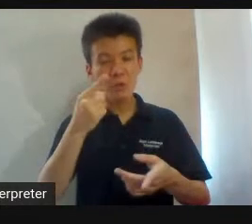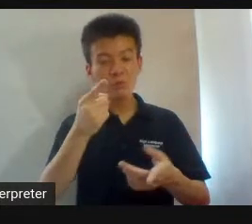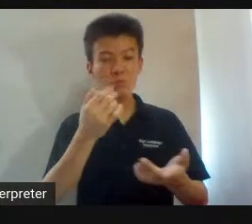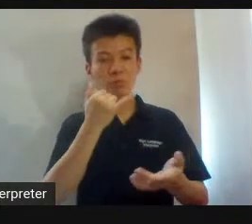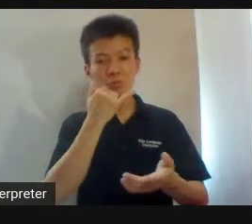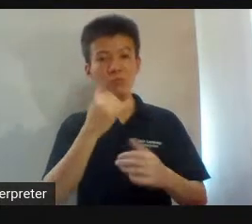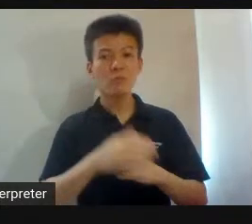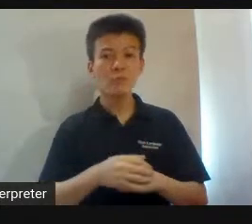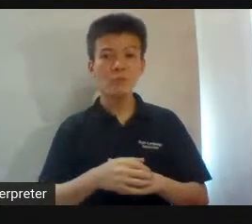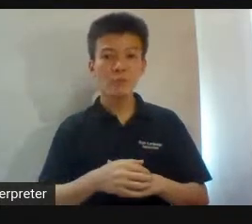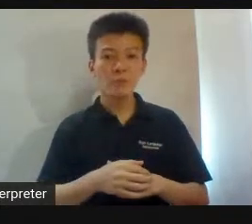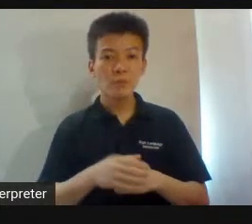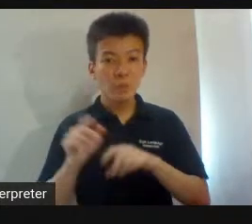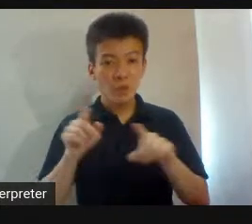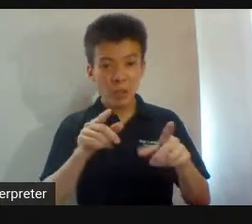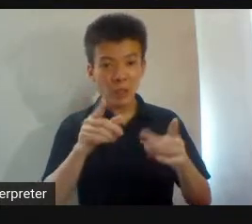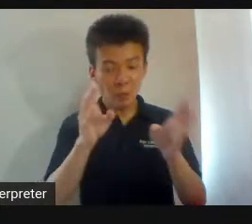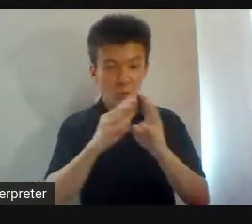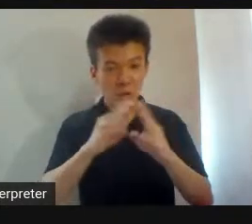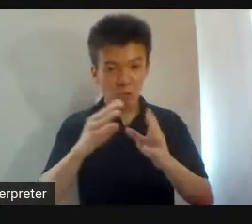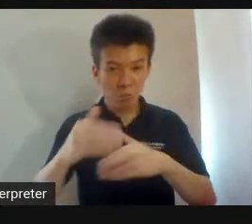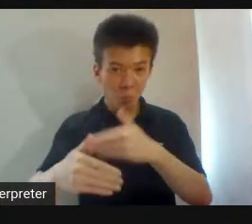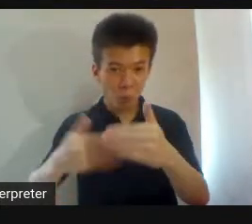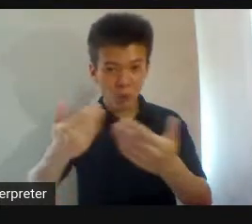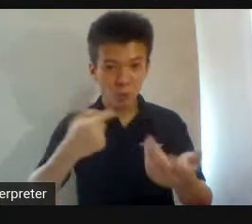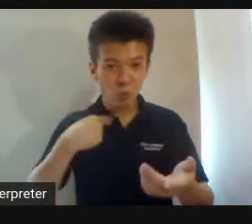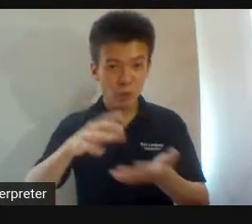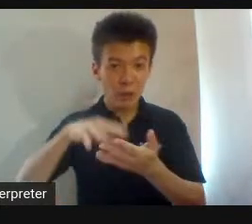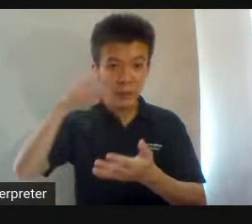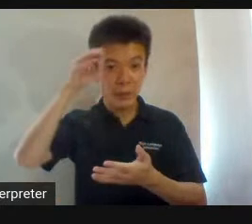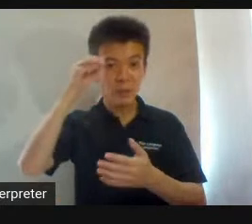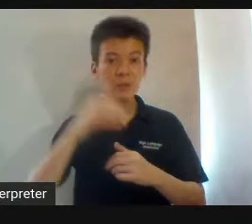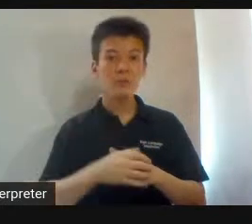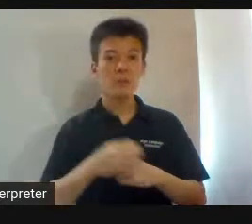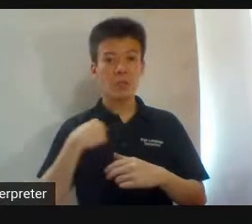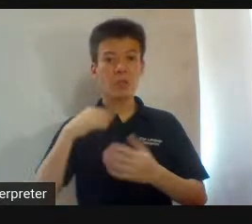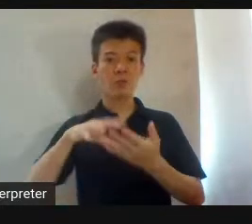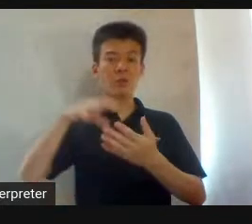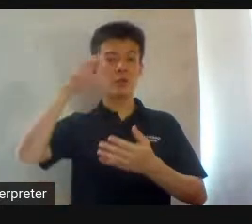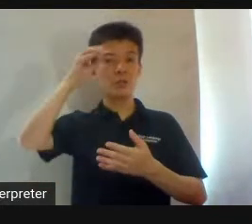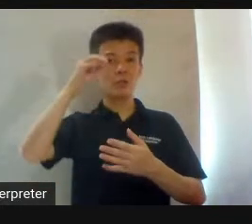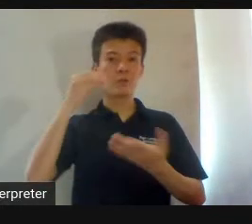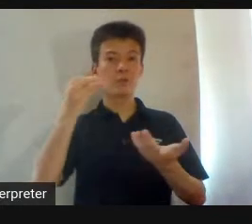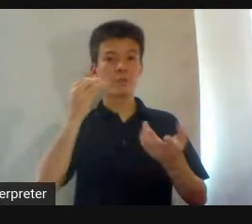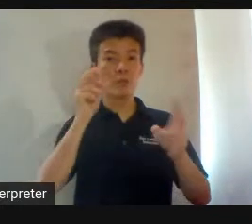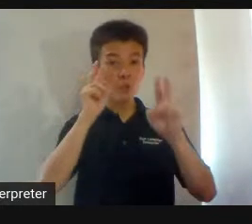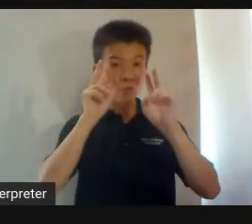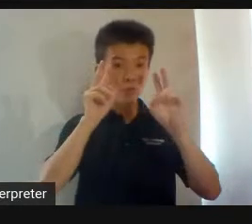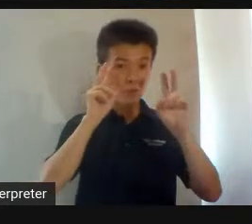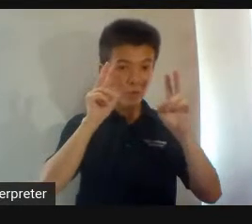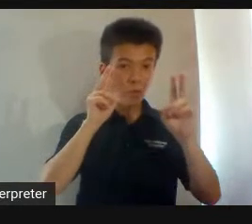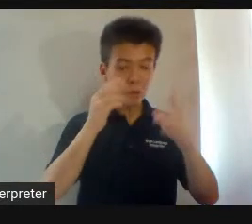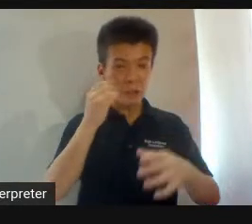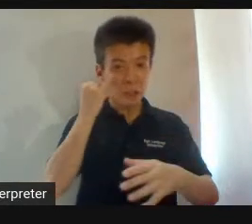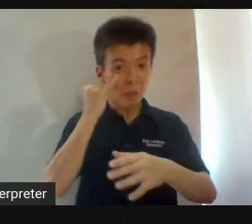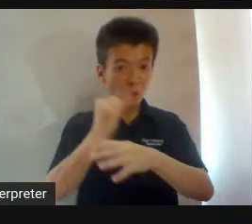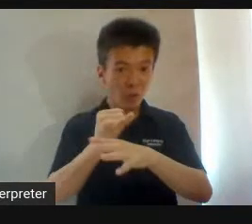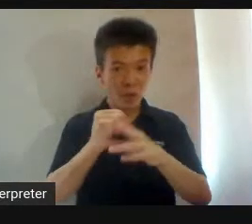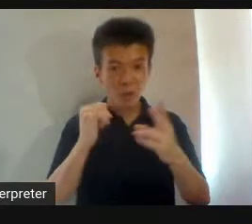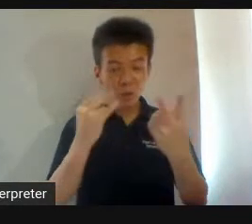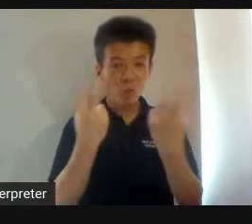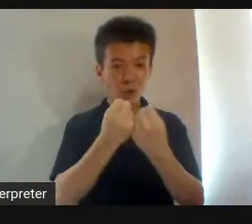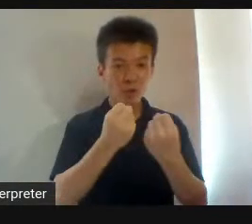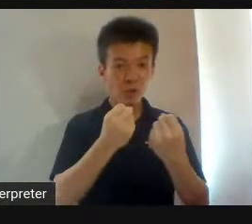But then as the meeting progresses, we learn. You know, I think I learned, you know, visually impaired versus vision